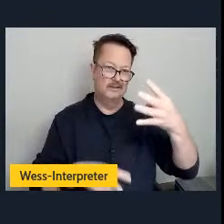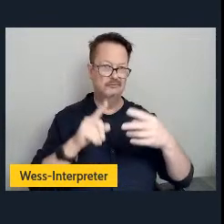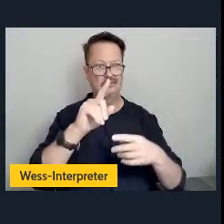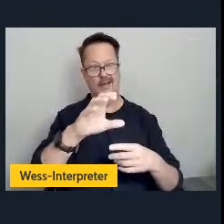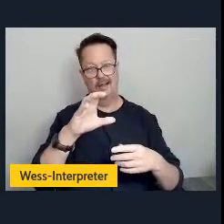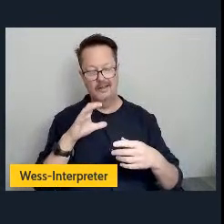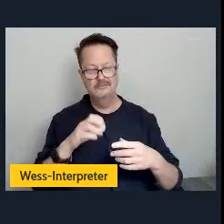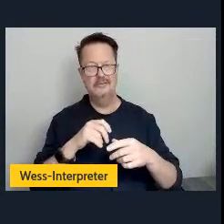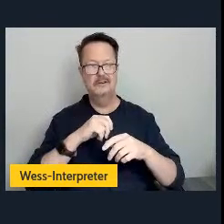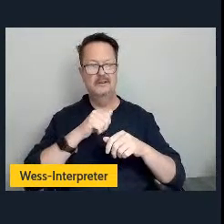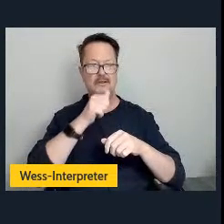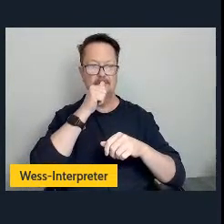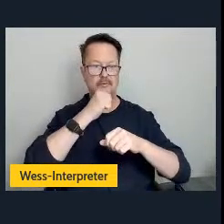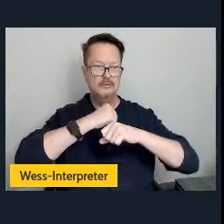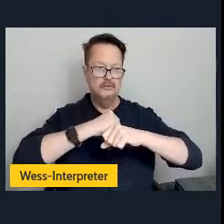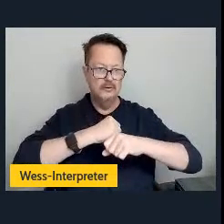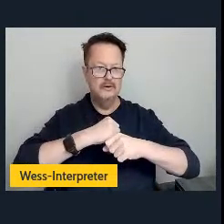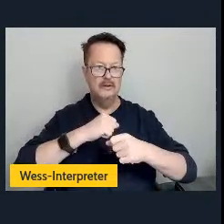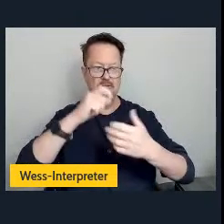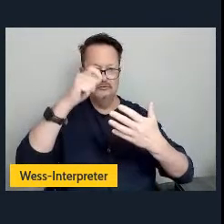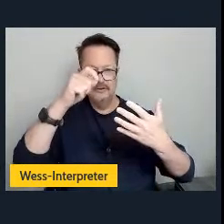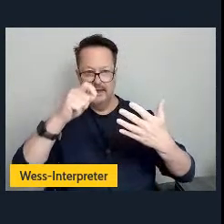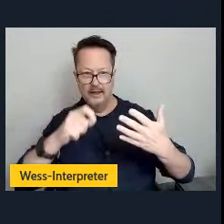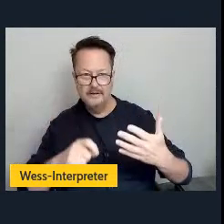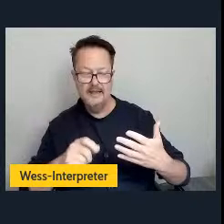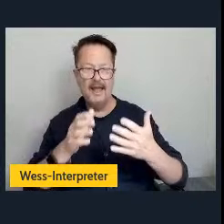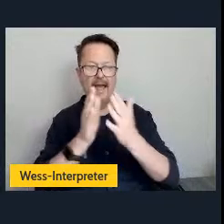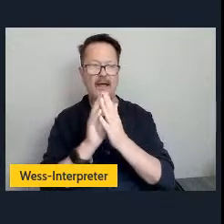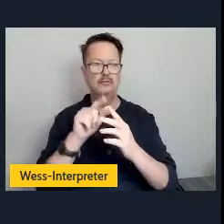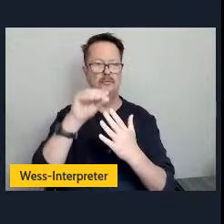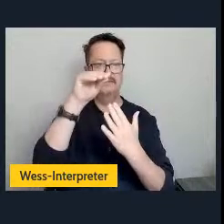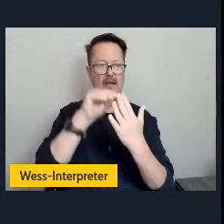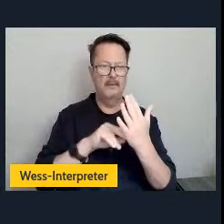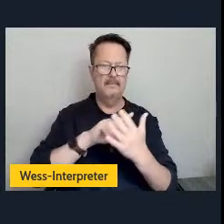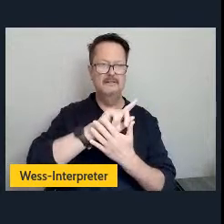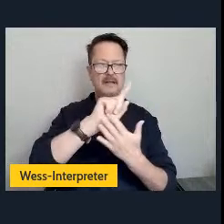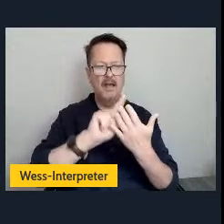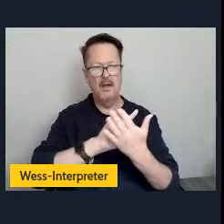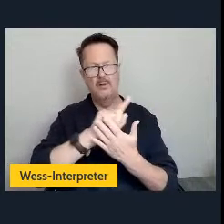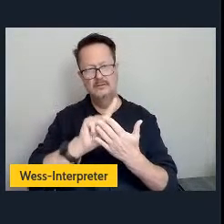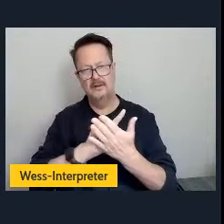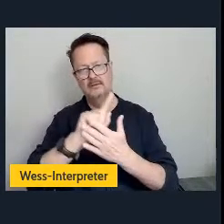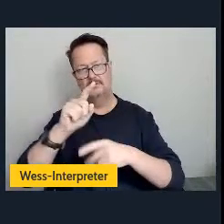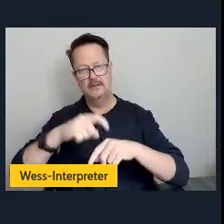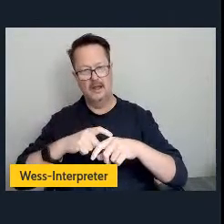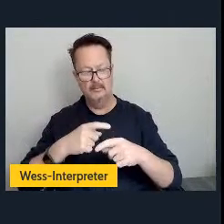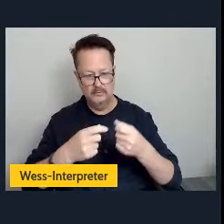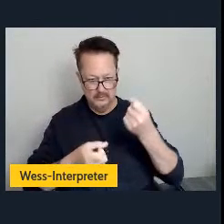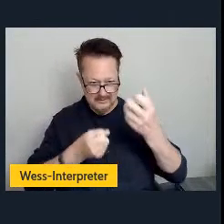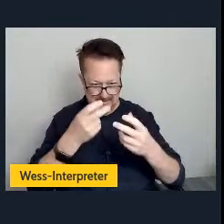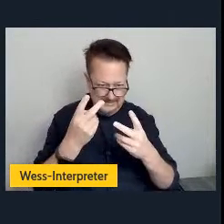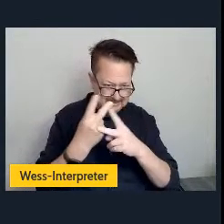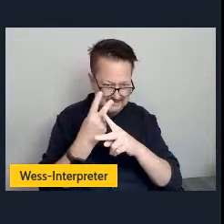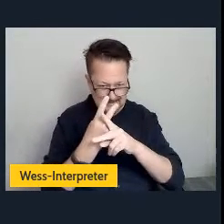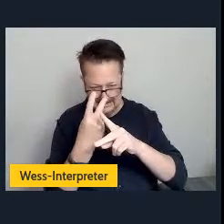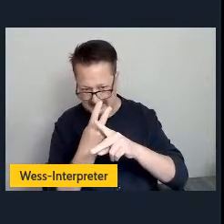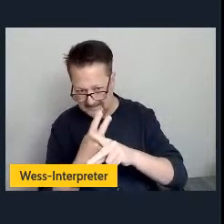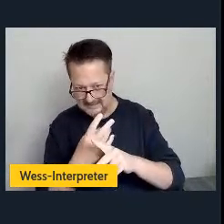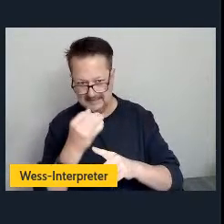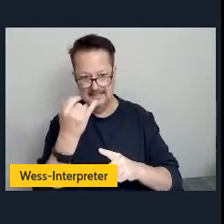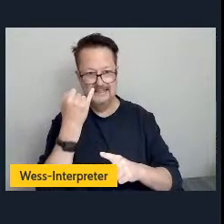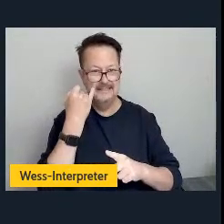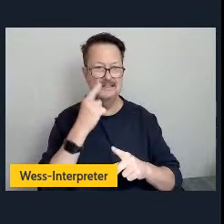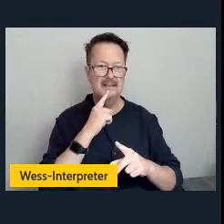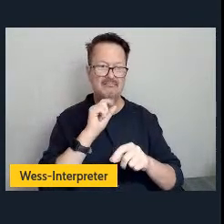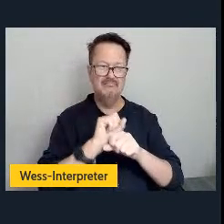checks and asked, "Can you fill this out?" Resulting in hours and hours of time to parse through those checks, to see if they're even relevant to